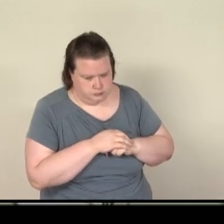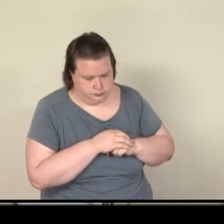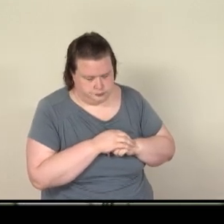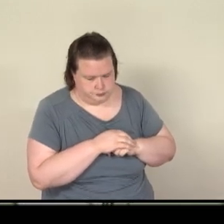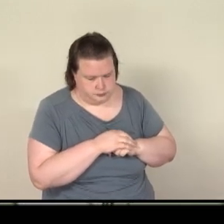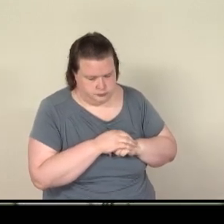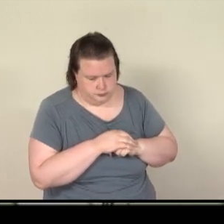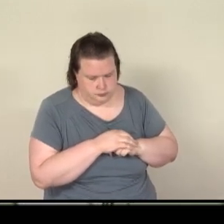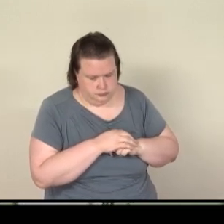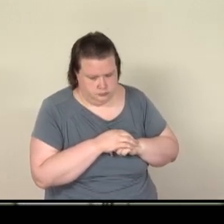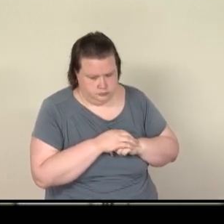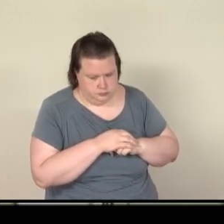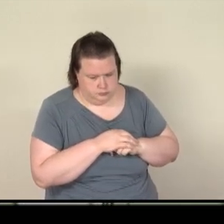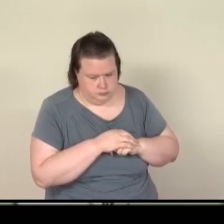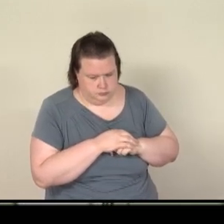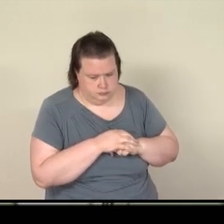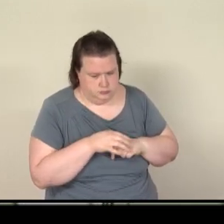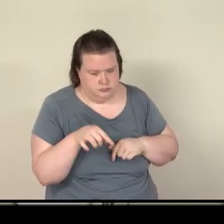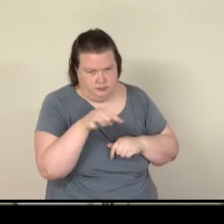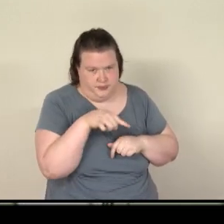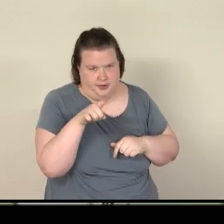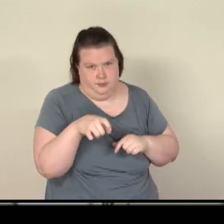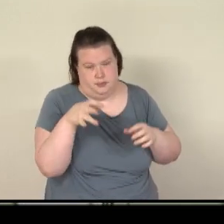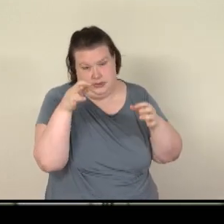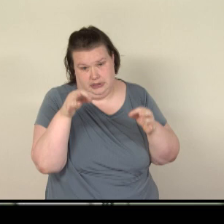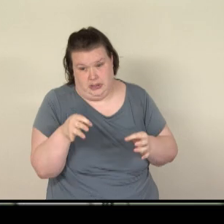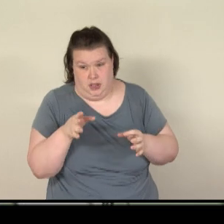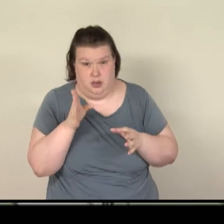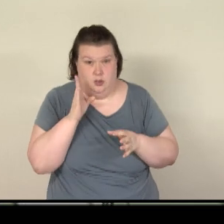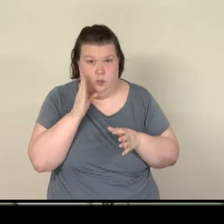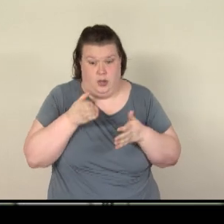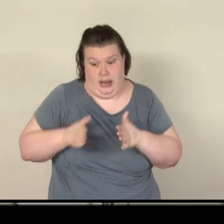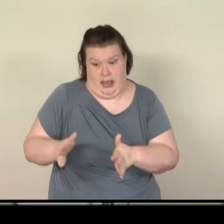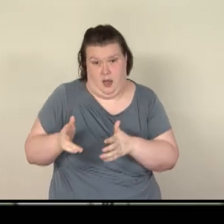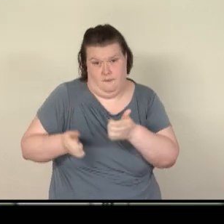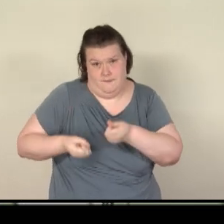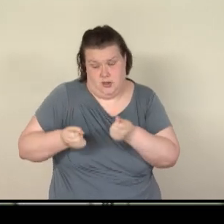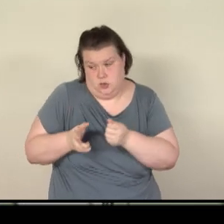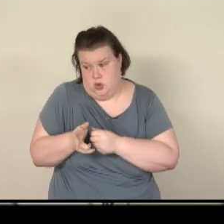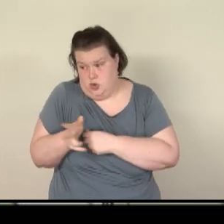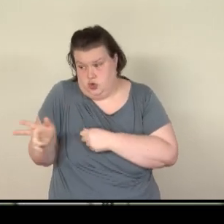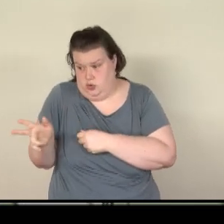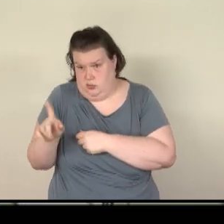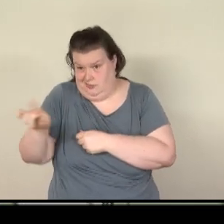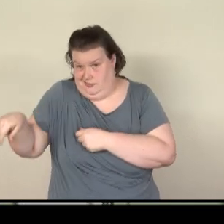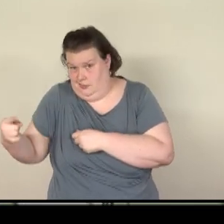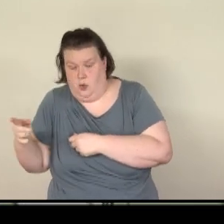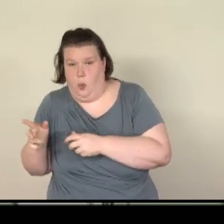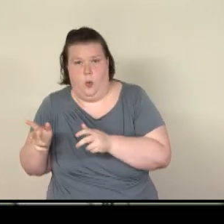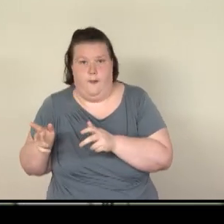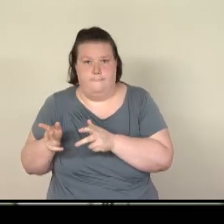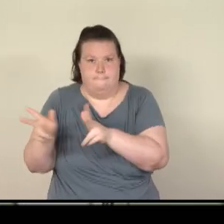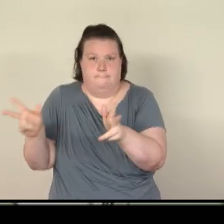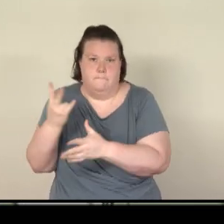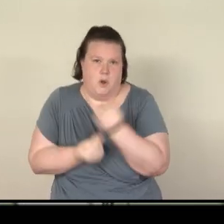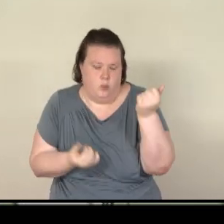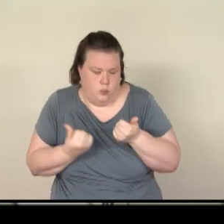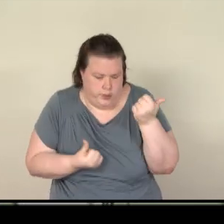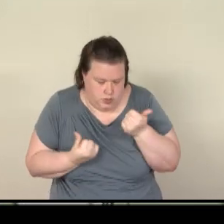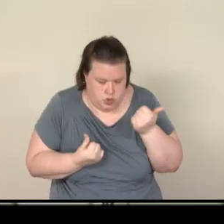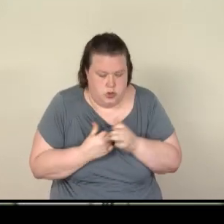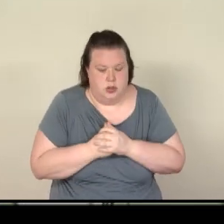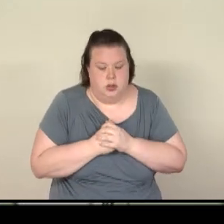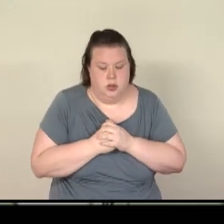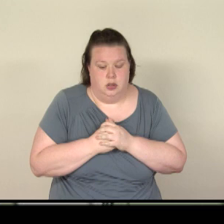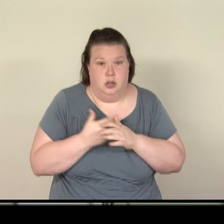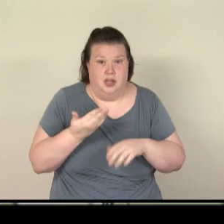going to allow vehicles to, turn one way or both ways. But our strategy as far as getting cars off the road and